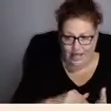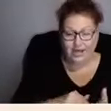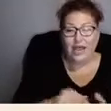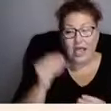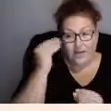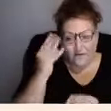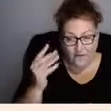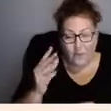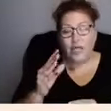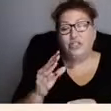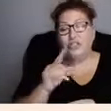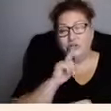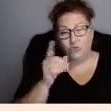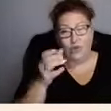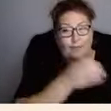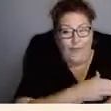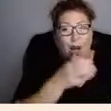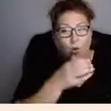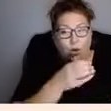is power.